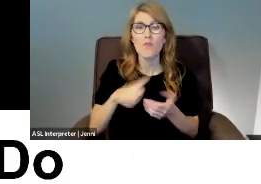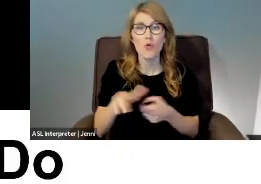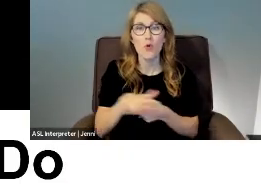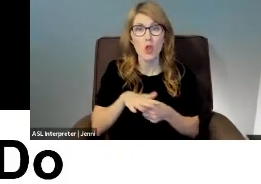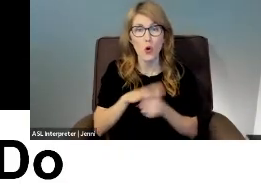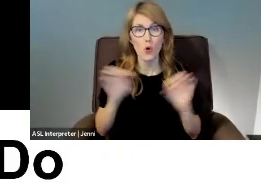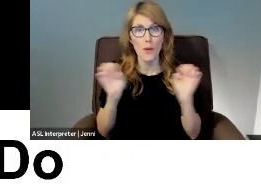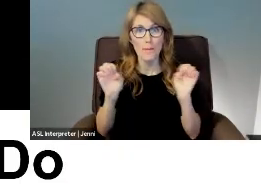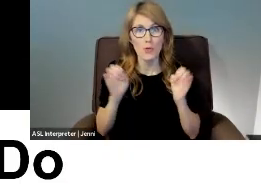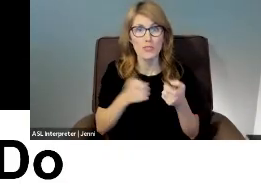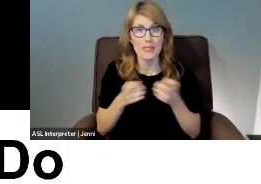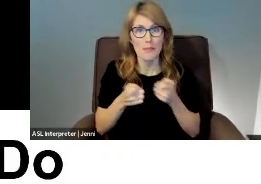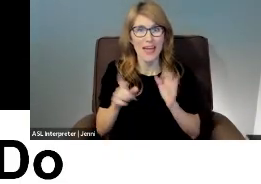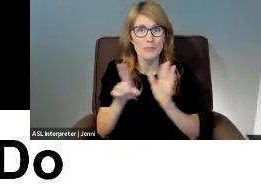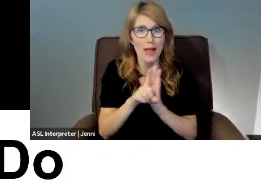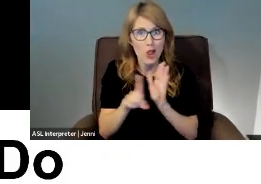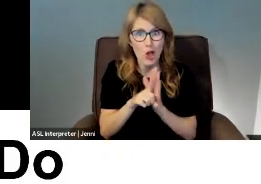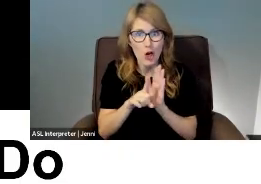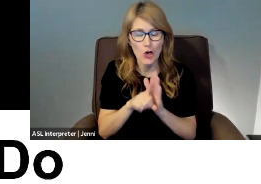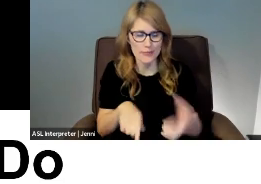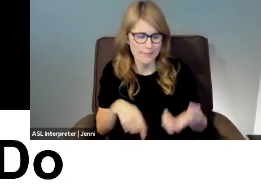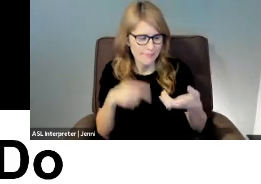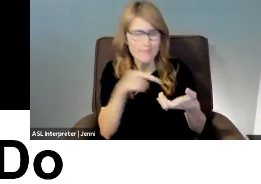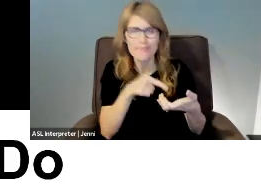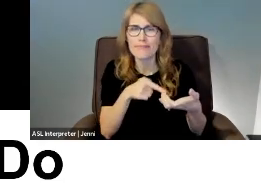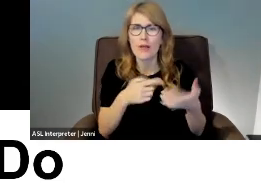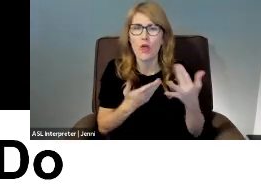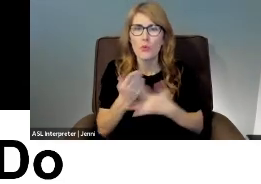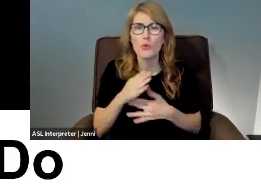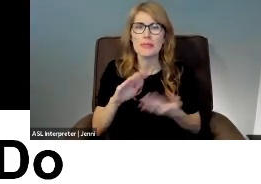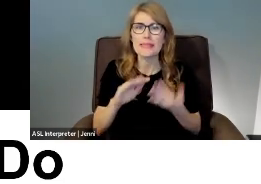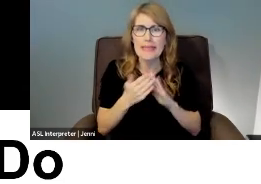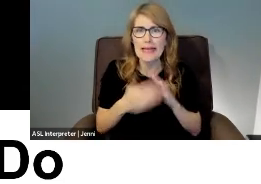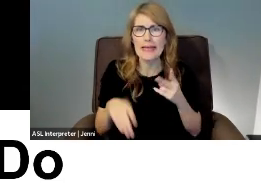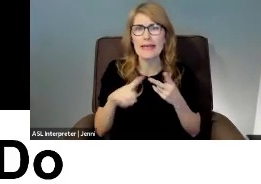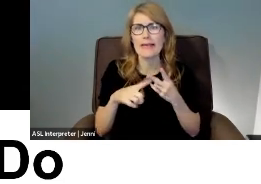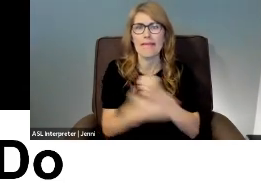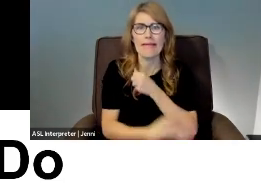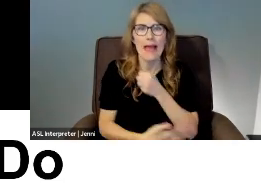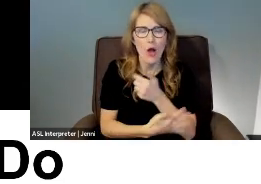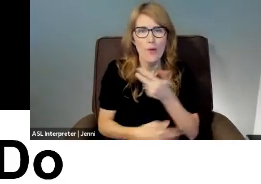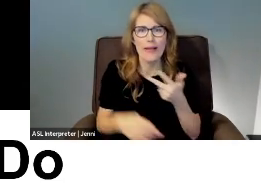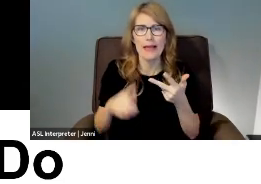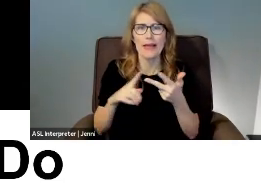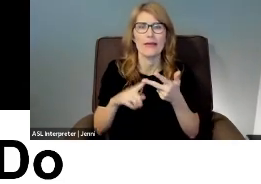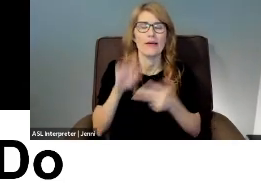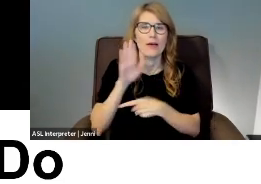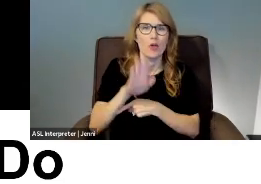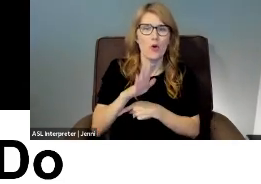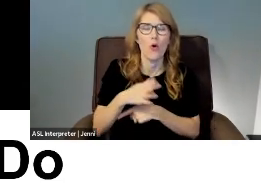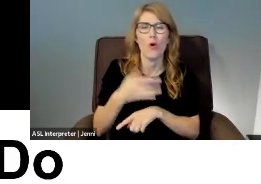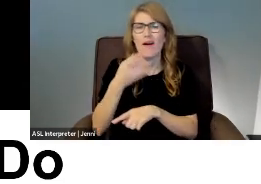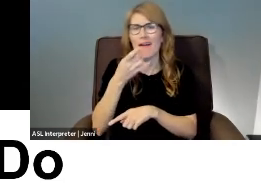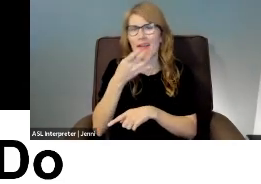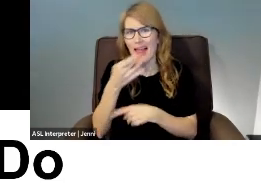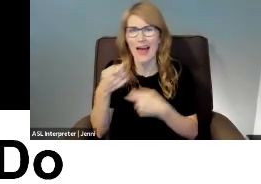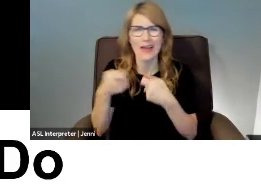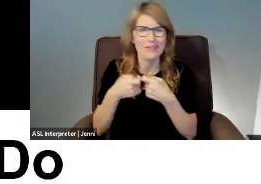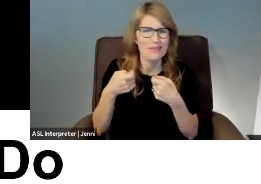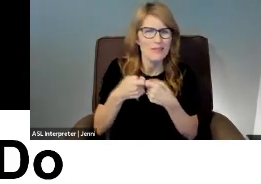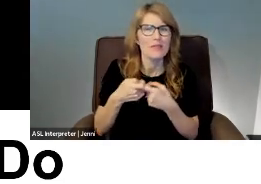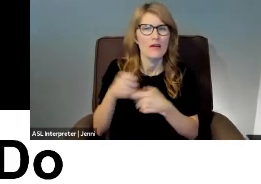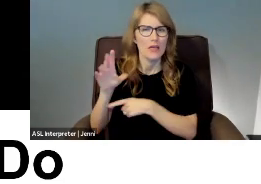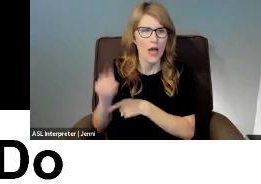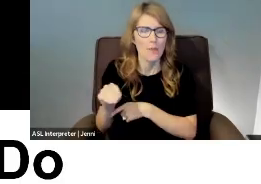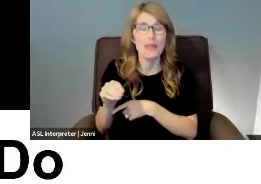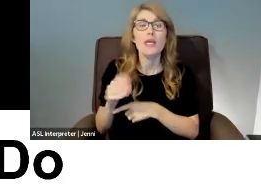management alerts through your city, your county, your utility providers. Know your local Office